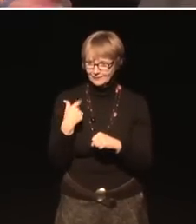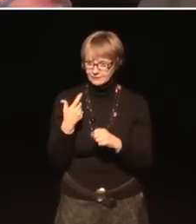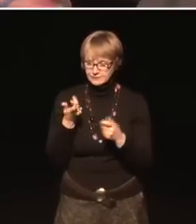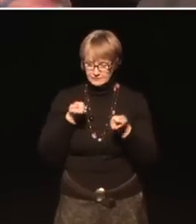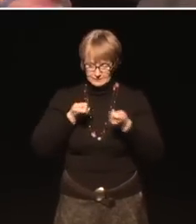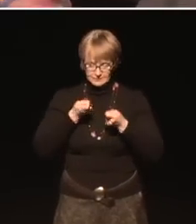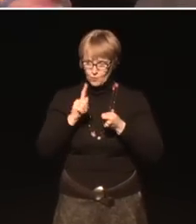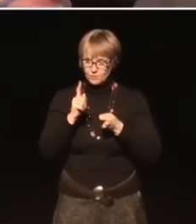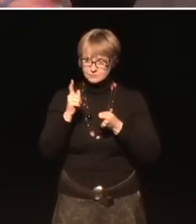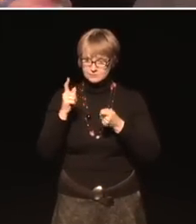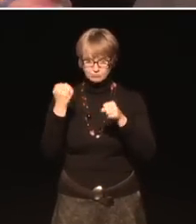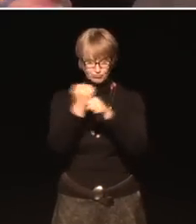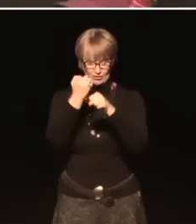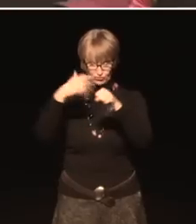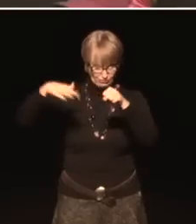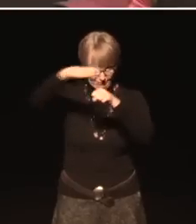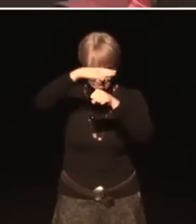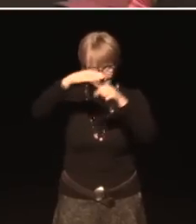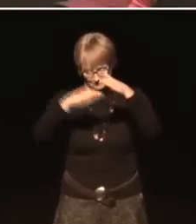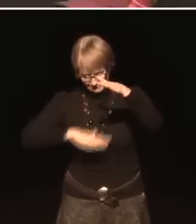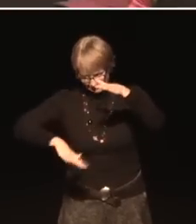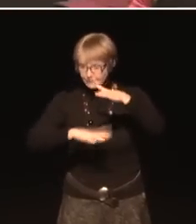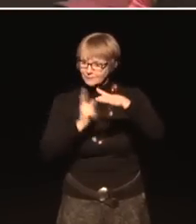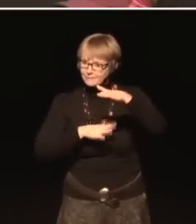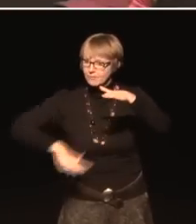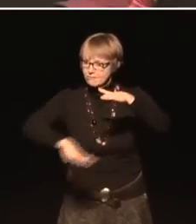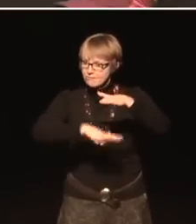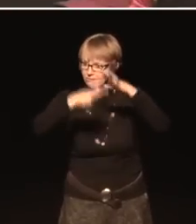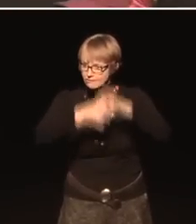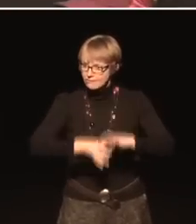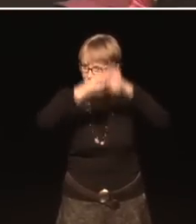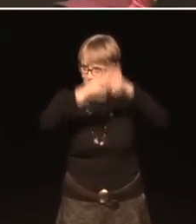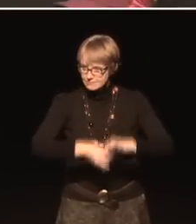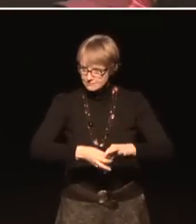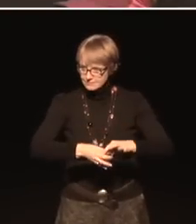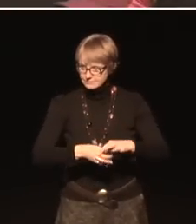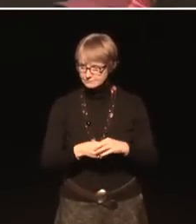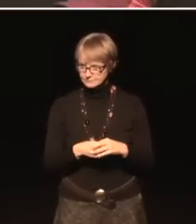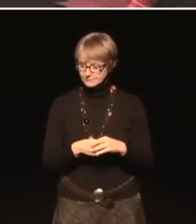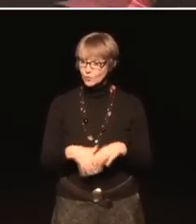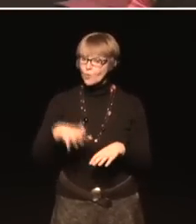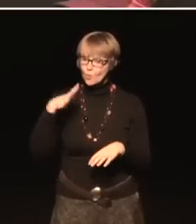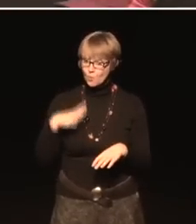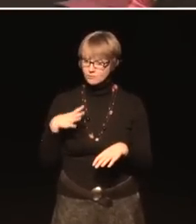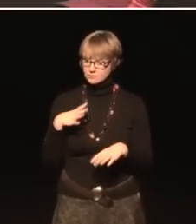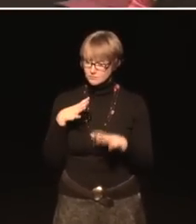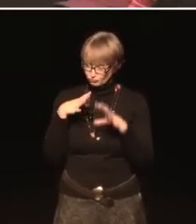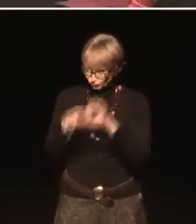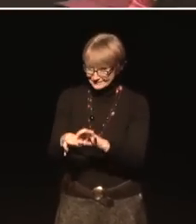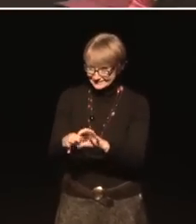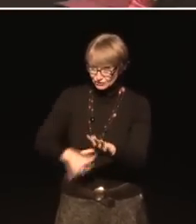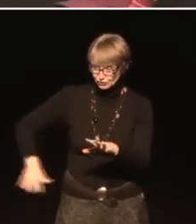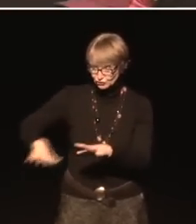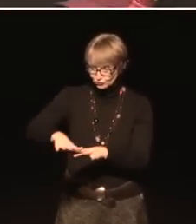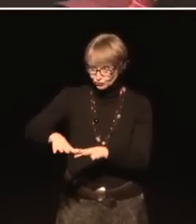So when we're out doing the audience development, quite often they'll tell you, if you really want to reach these people, you need to